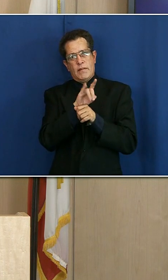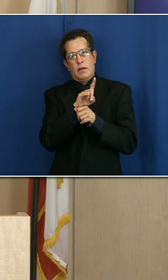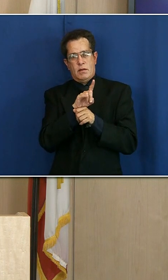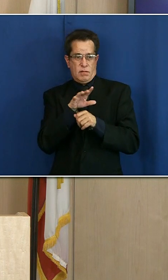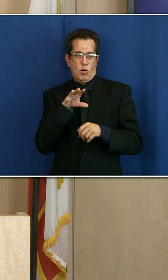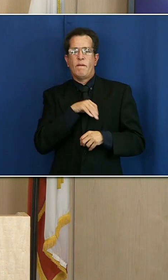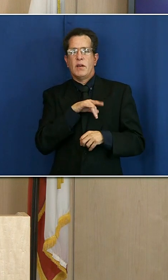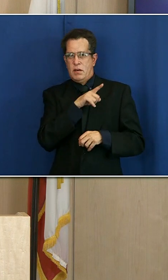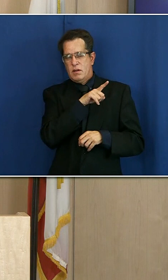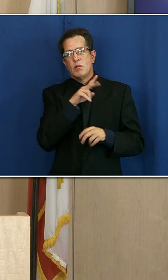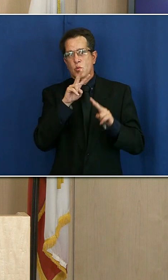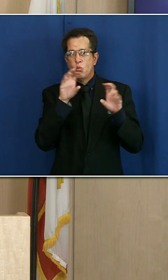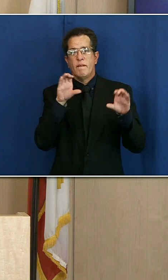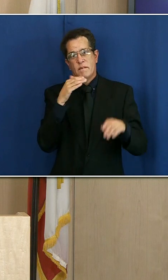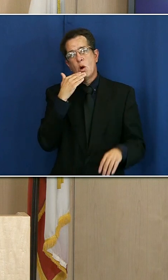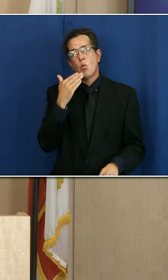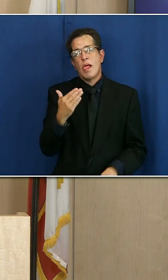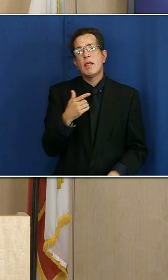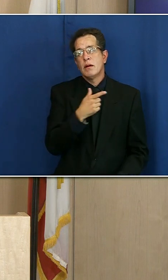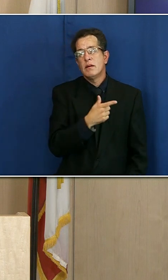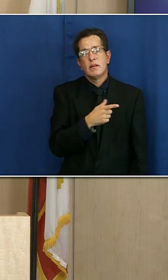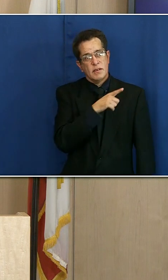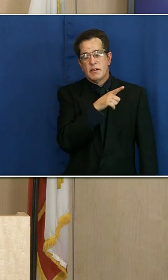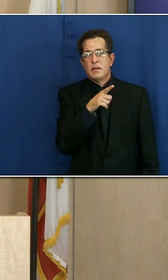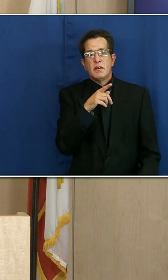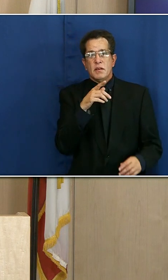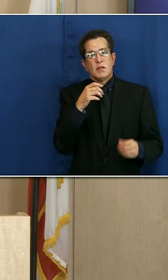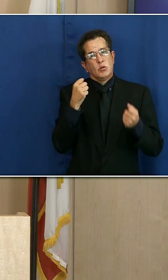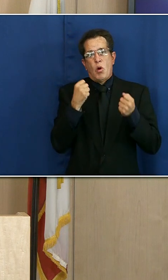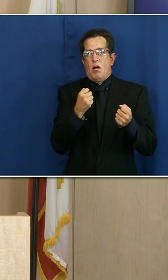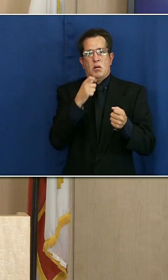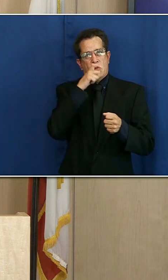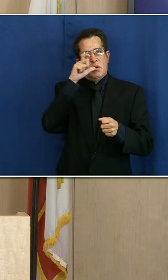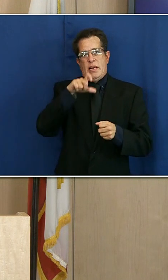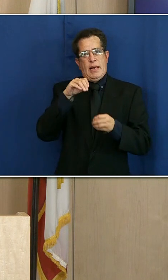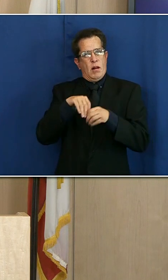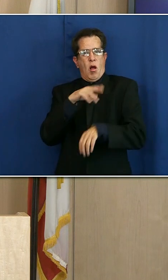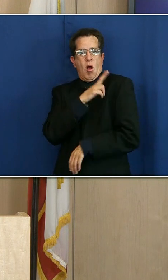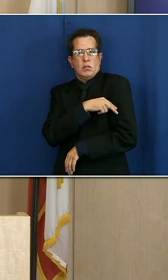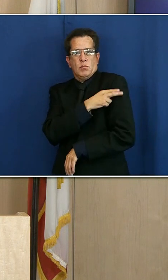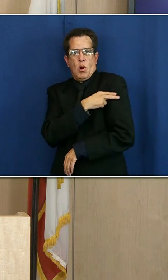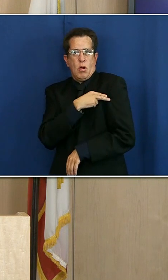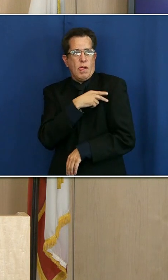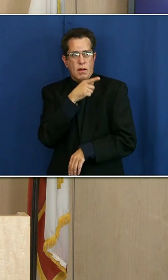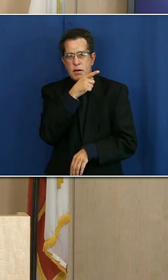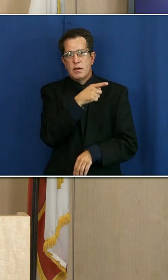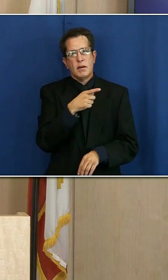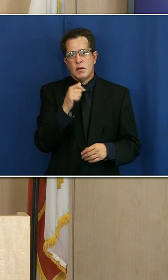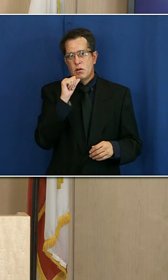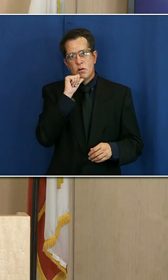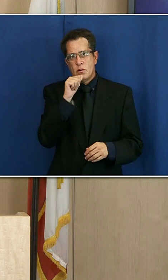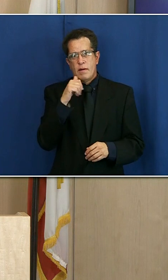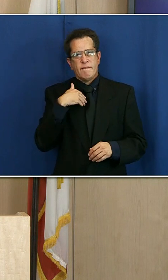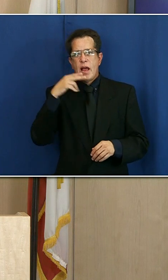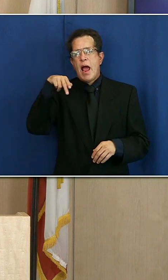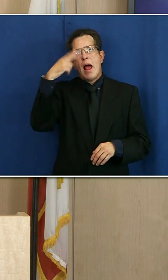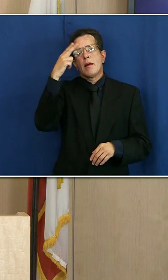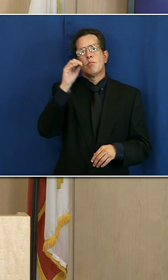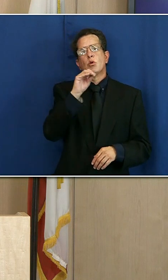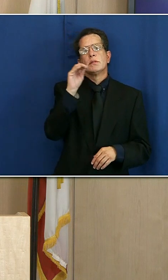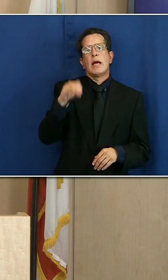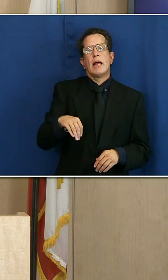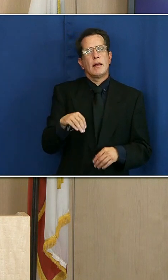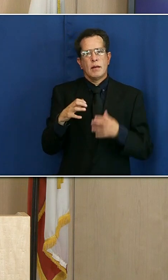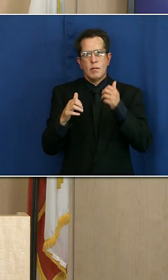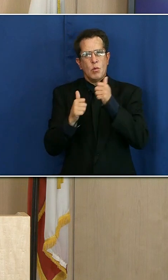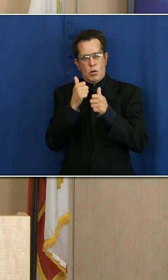very well and doesn't usually need hospitalization, doesn't have significant morbidity or mortality. It's the 20